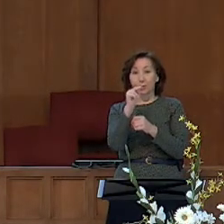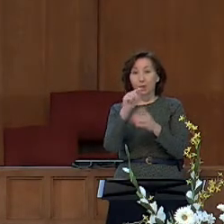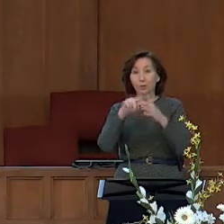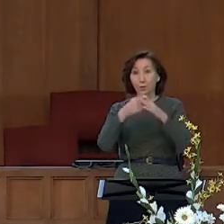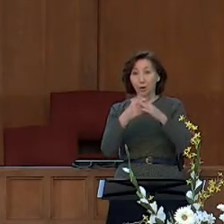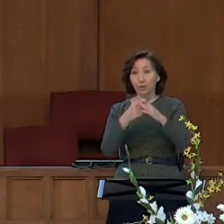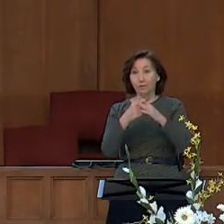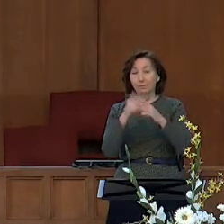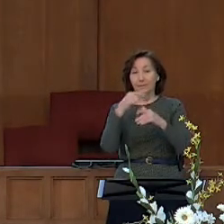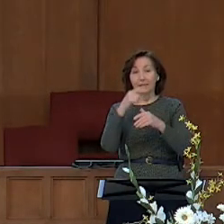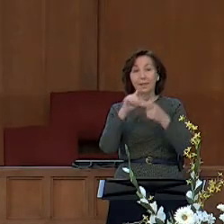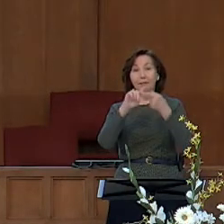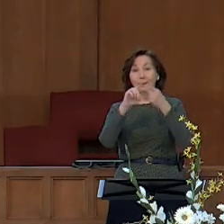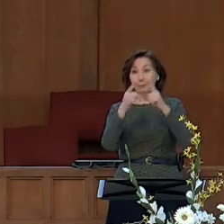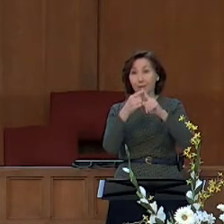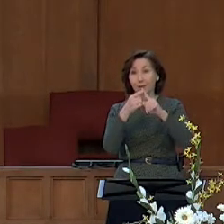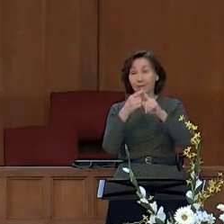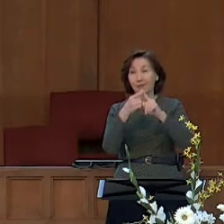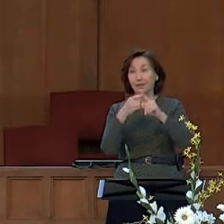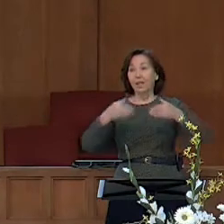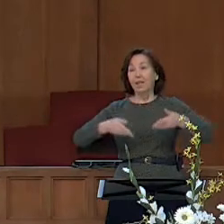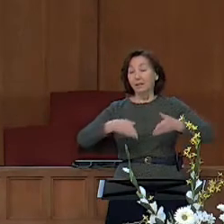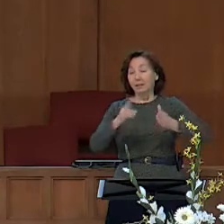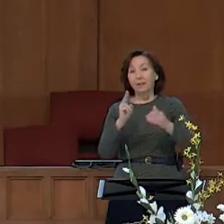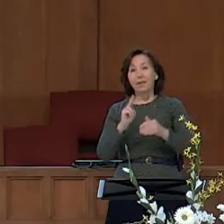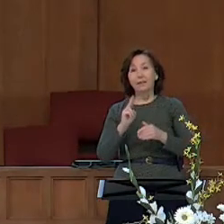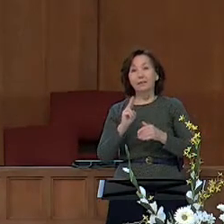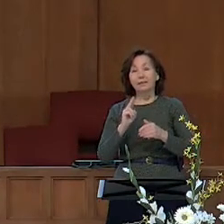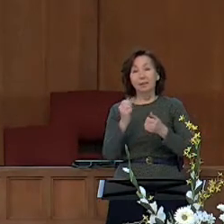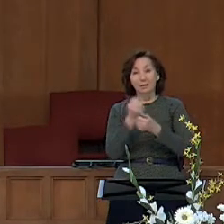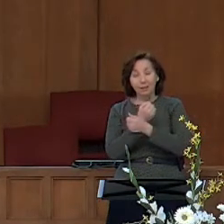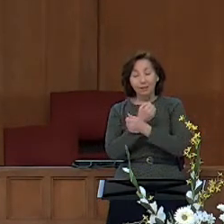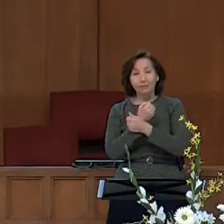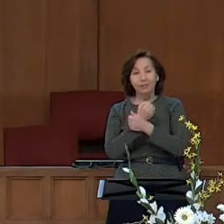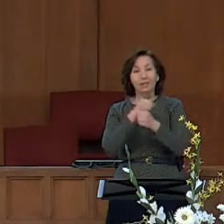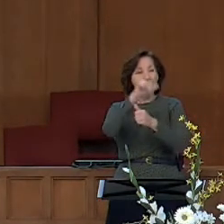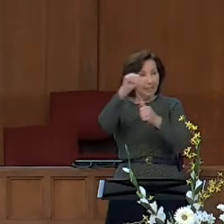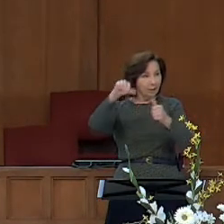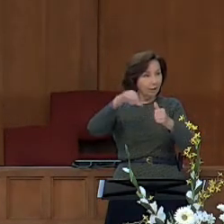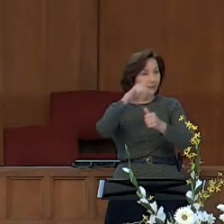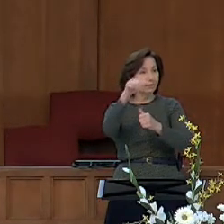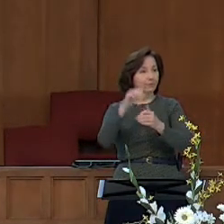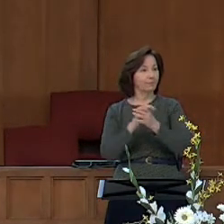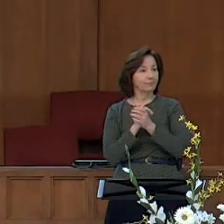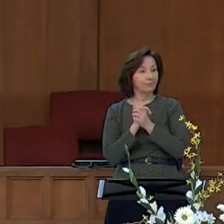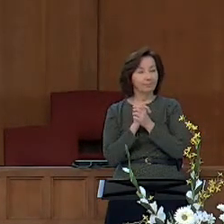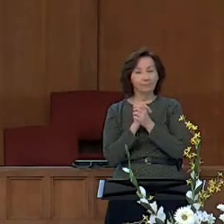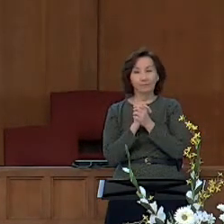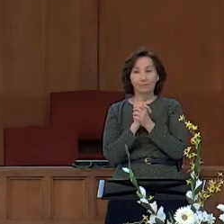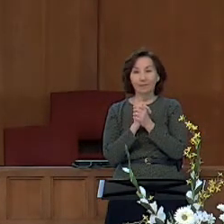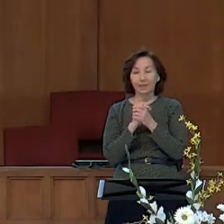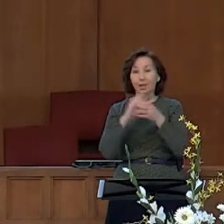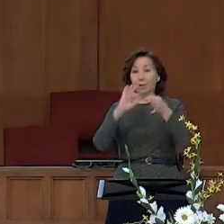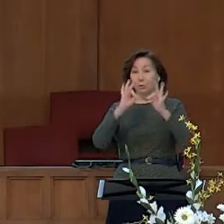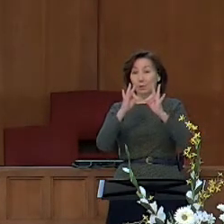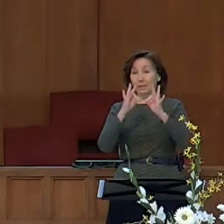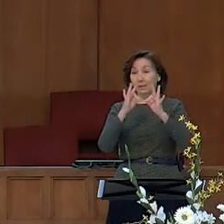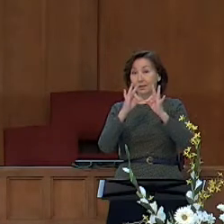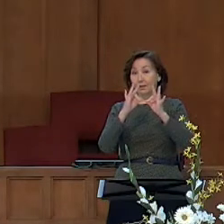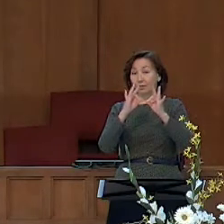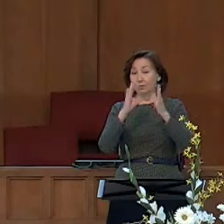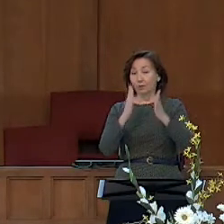saying, dear friends, let's love each other. Translators use the